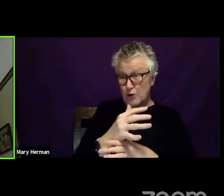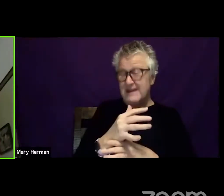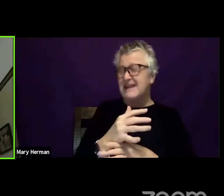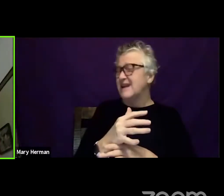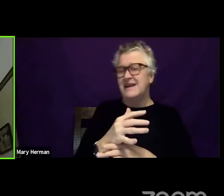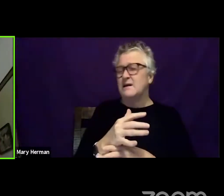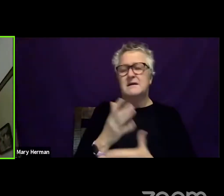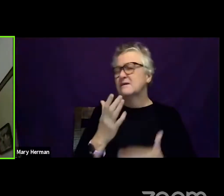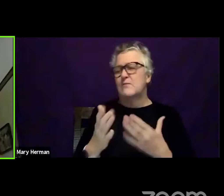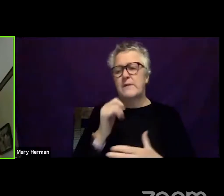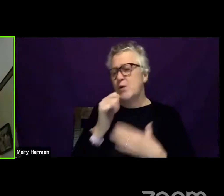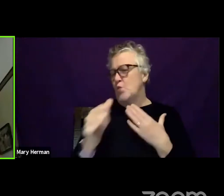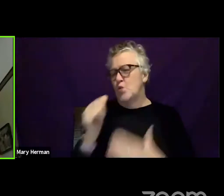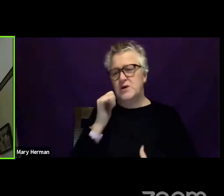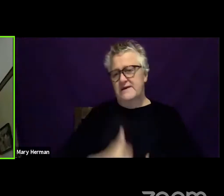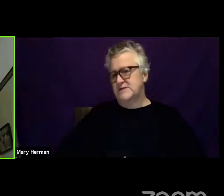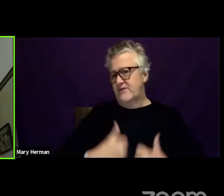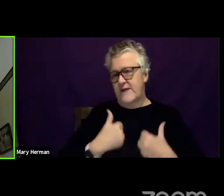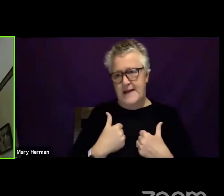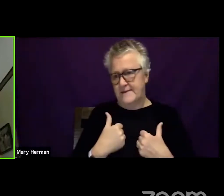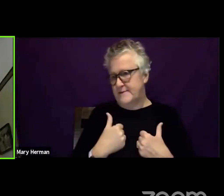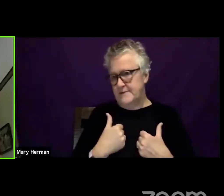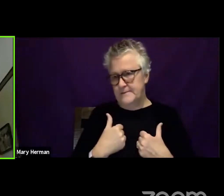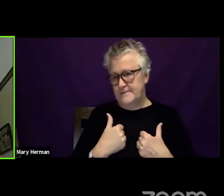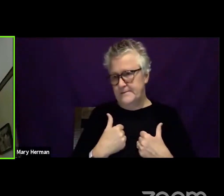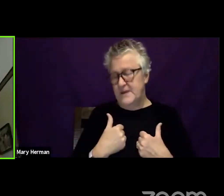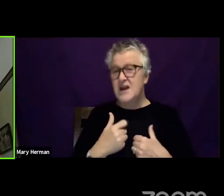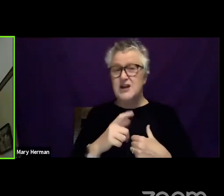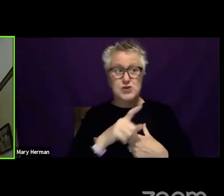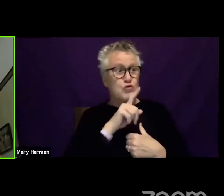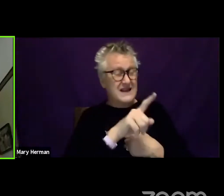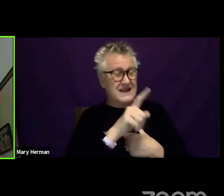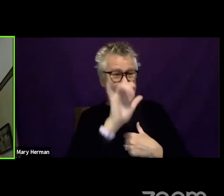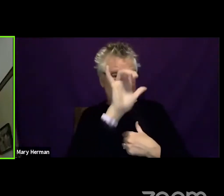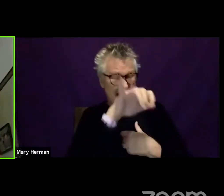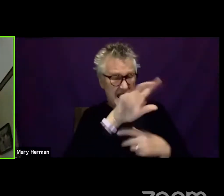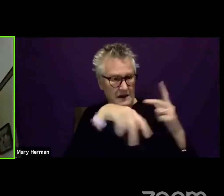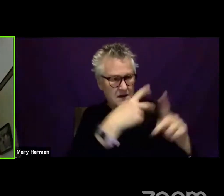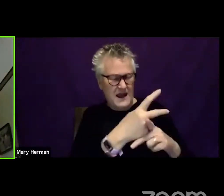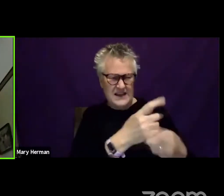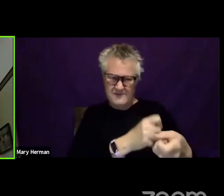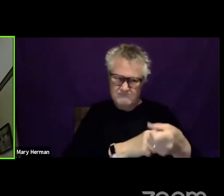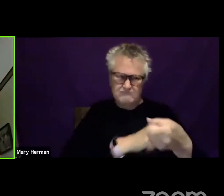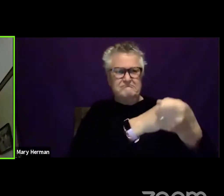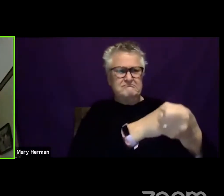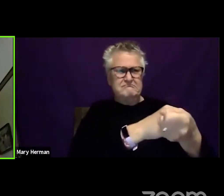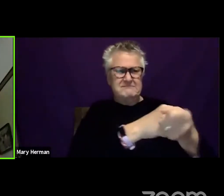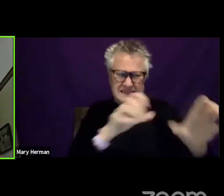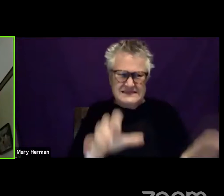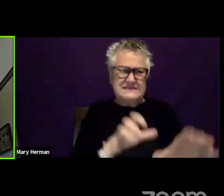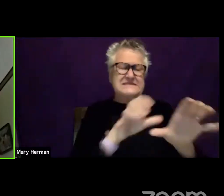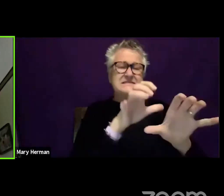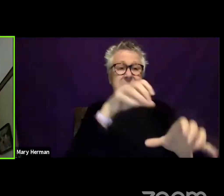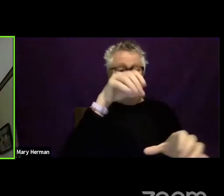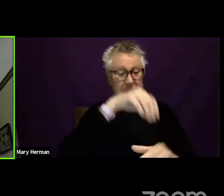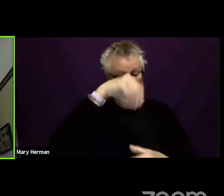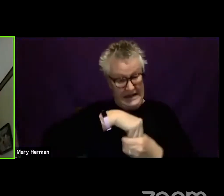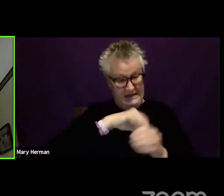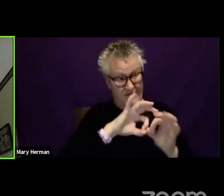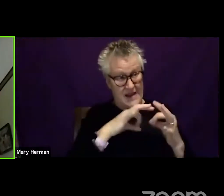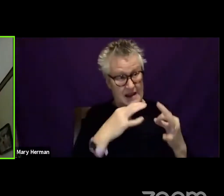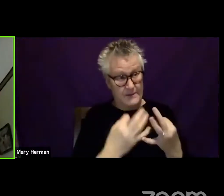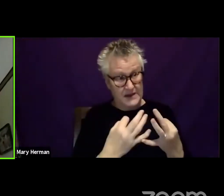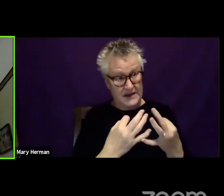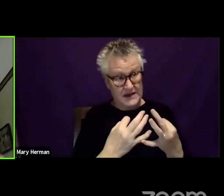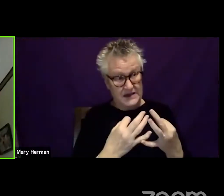history of activism within families, and also then how for Judy later on, her